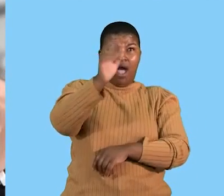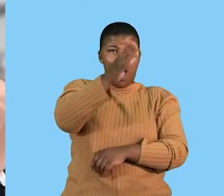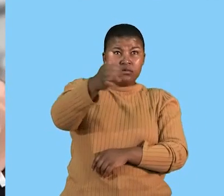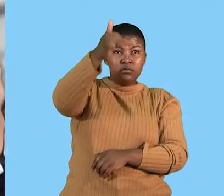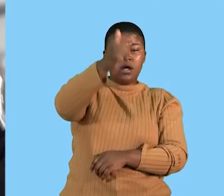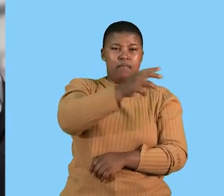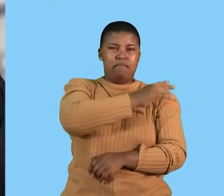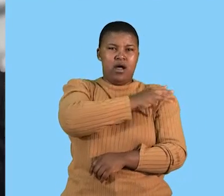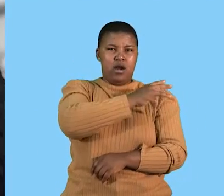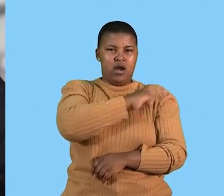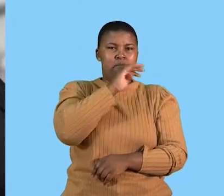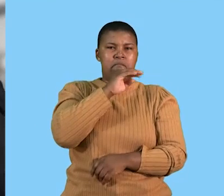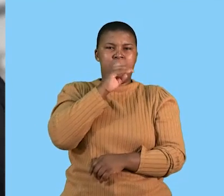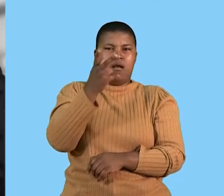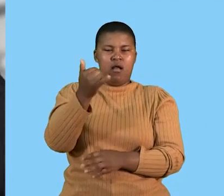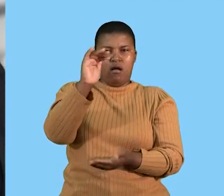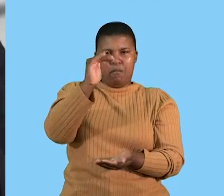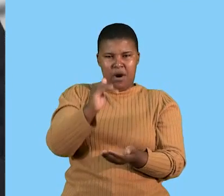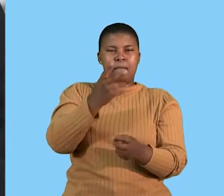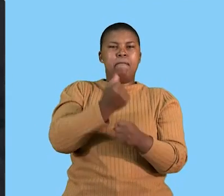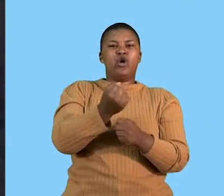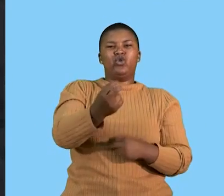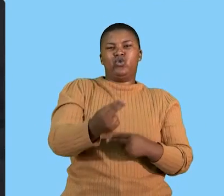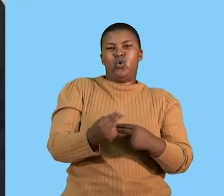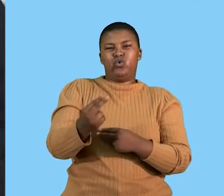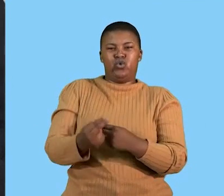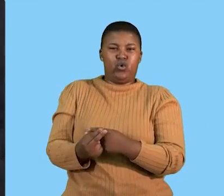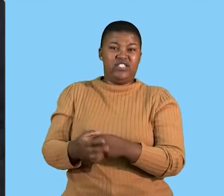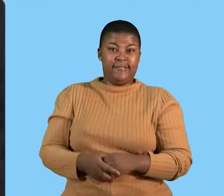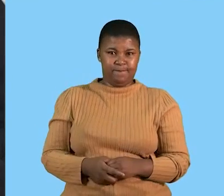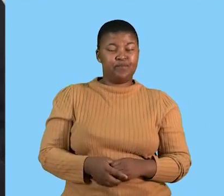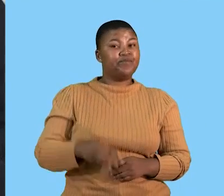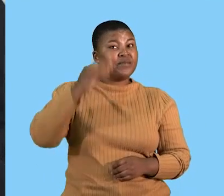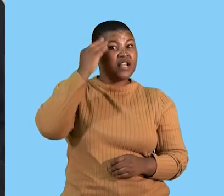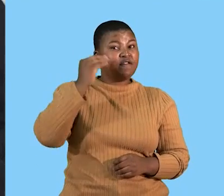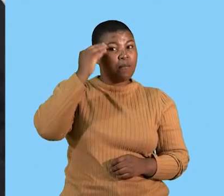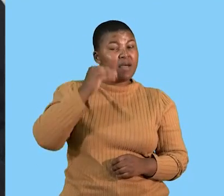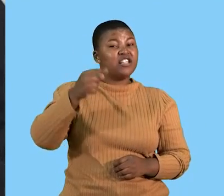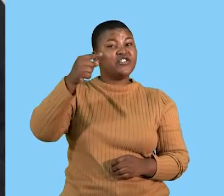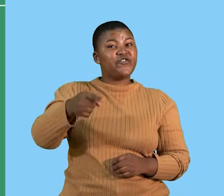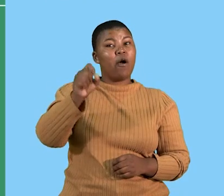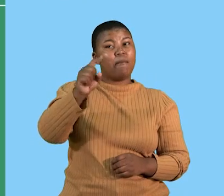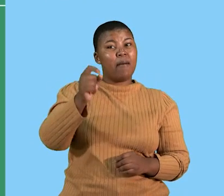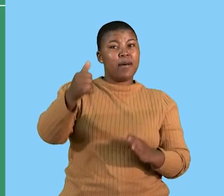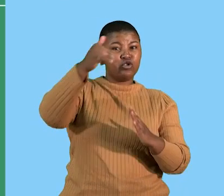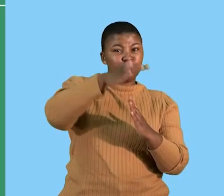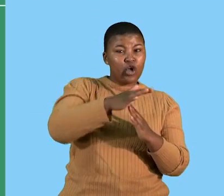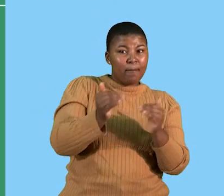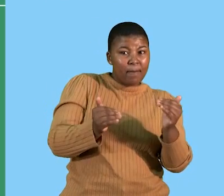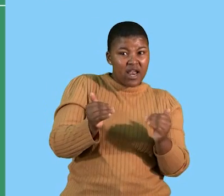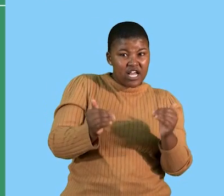management? So what they actually do is they take the information of the top